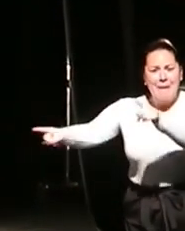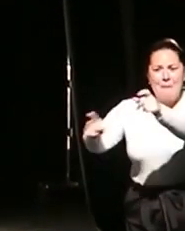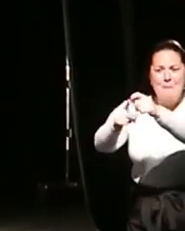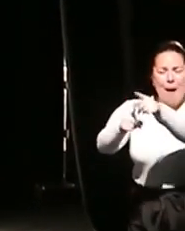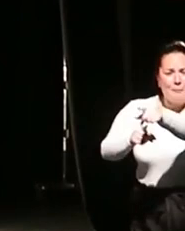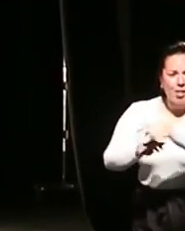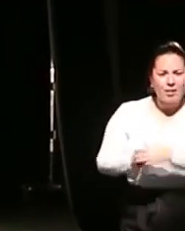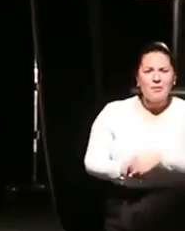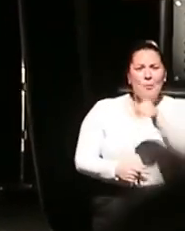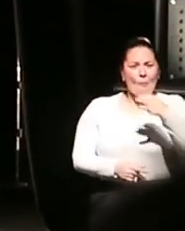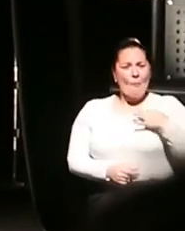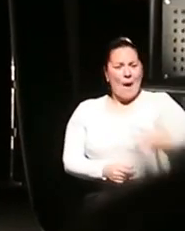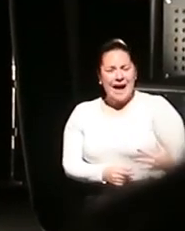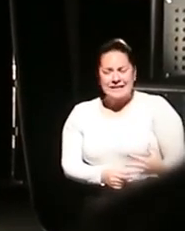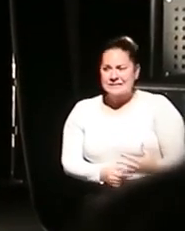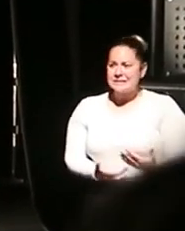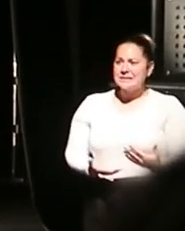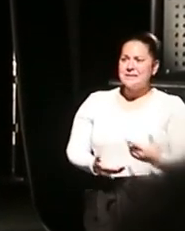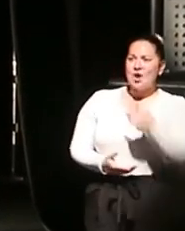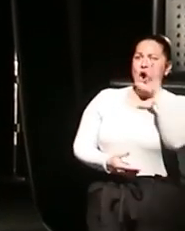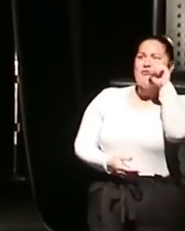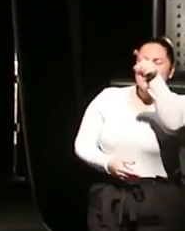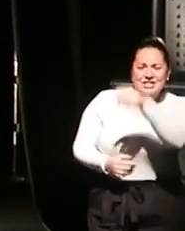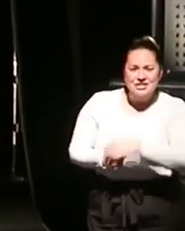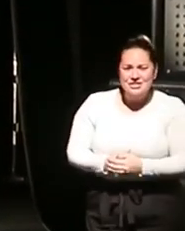Ginger. White. Red.